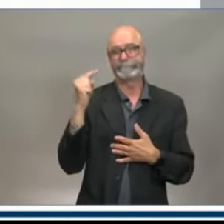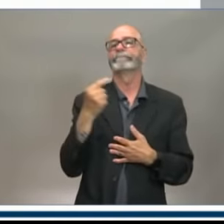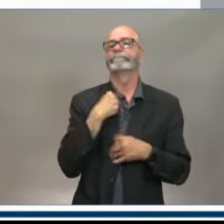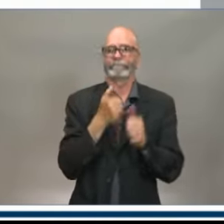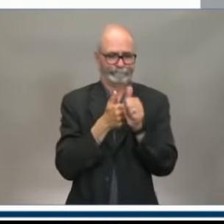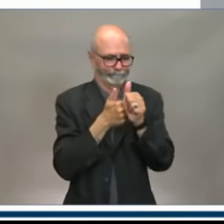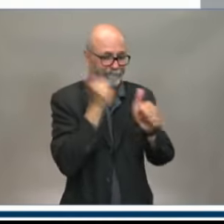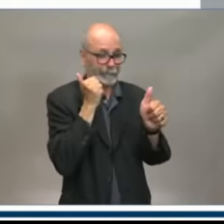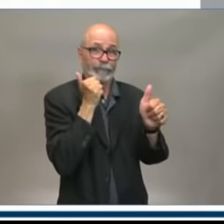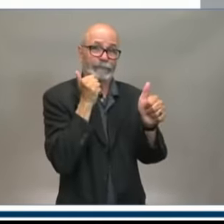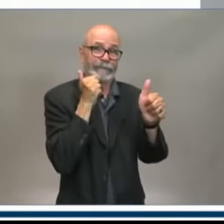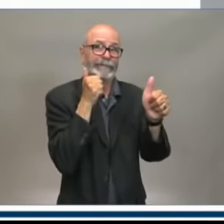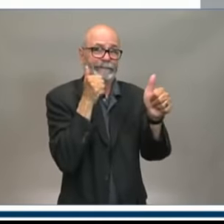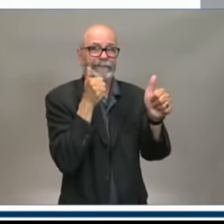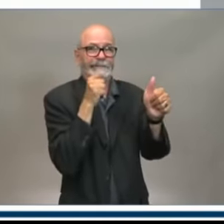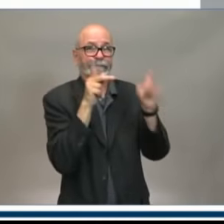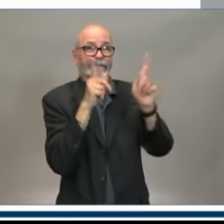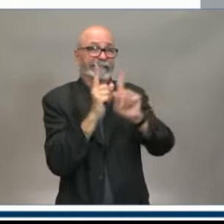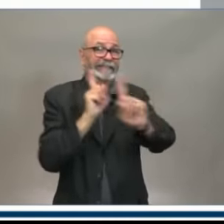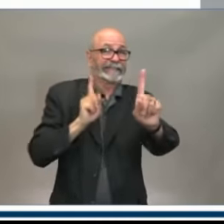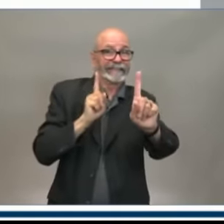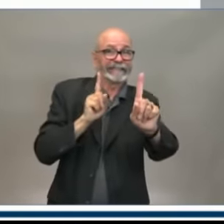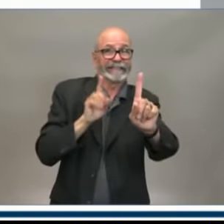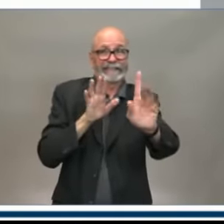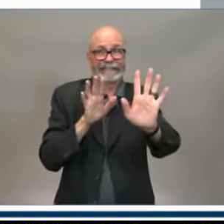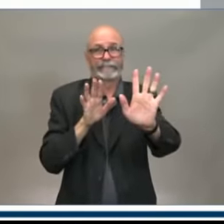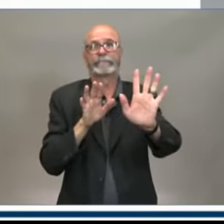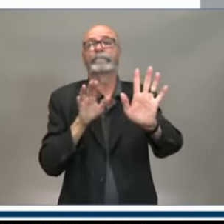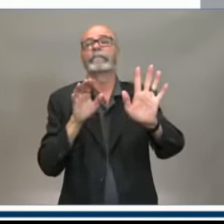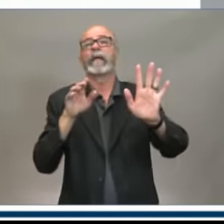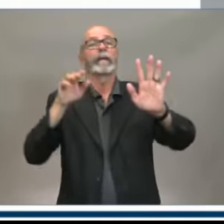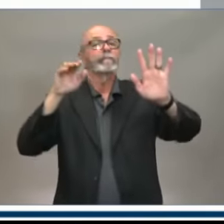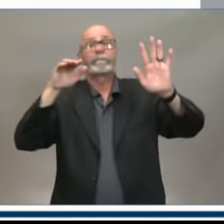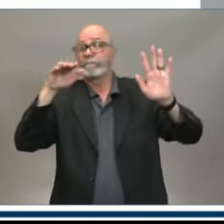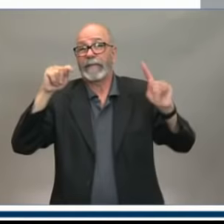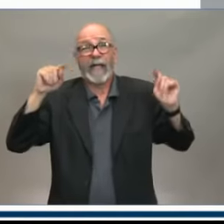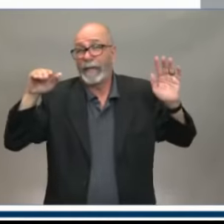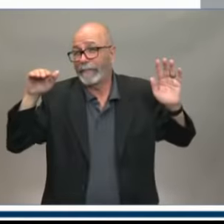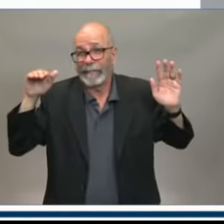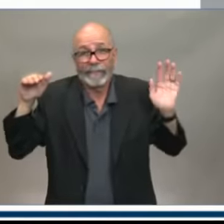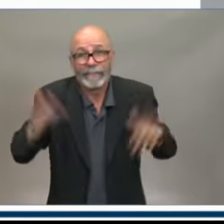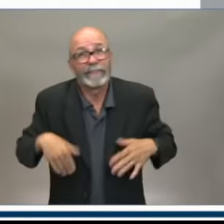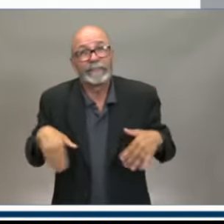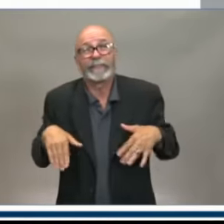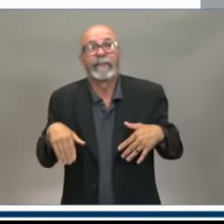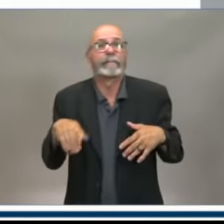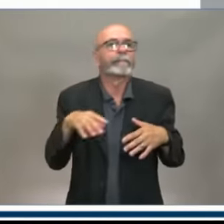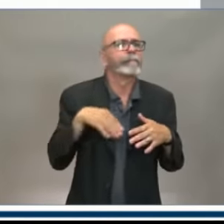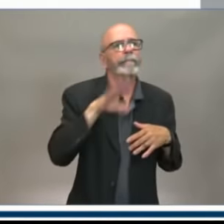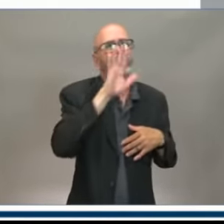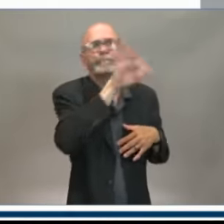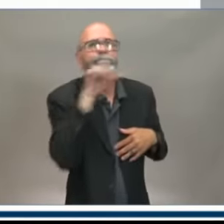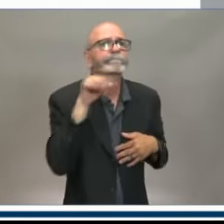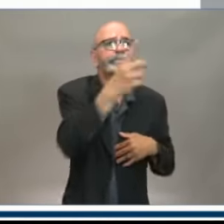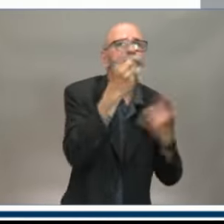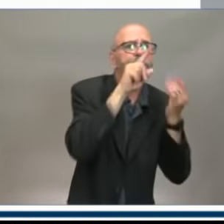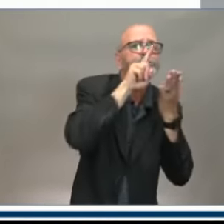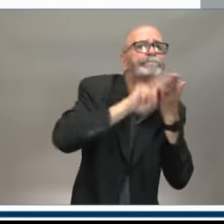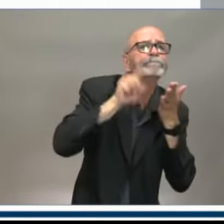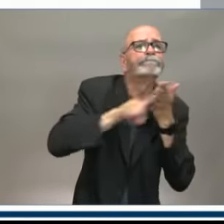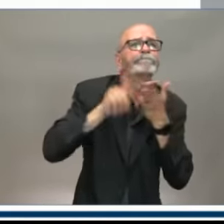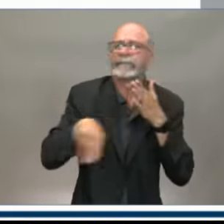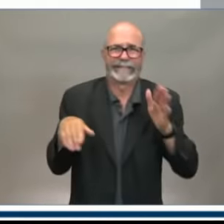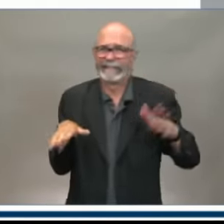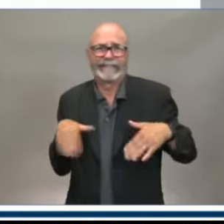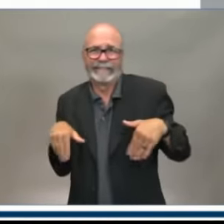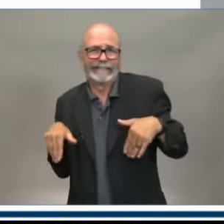of individuals that hadn't been followed up to move them from